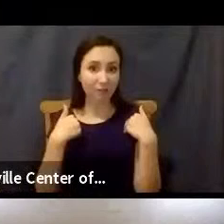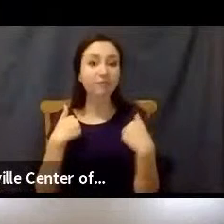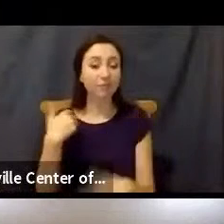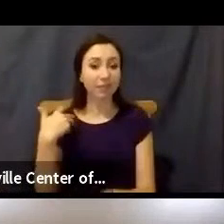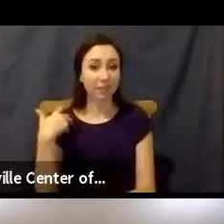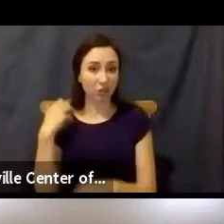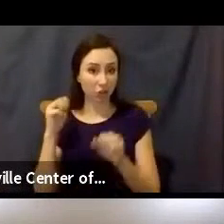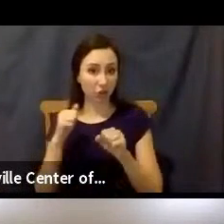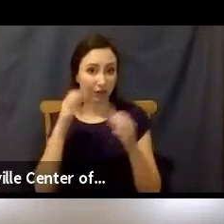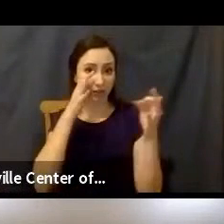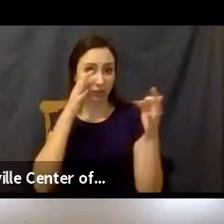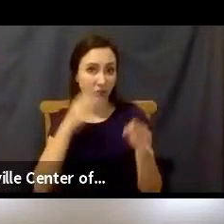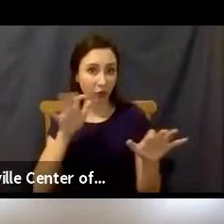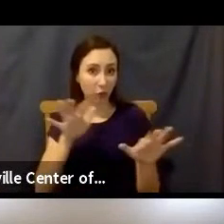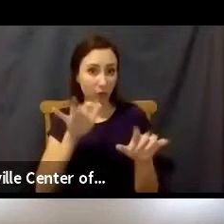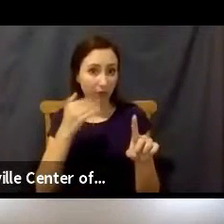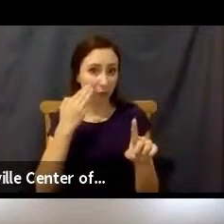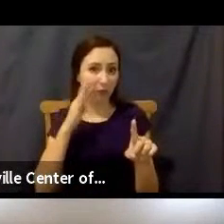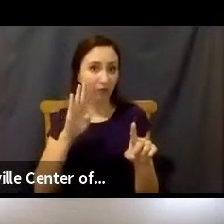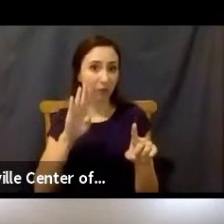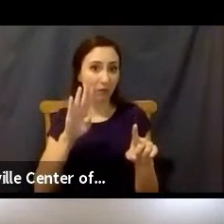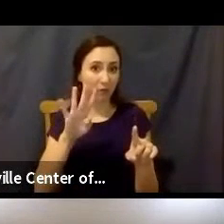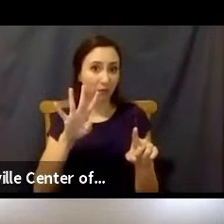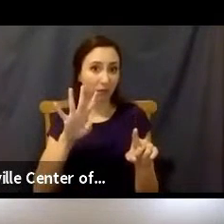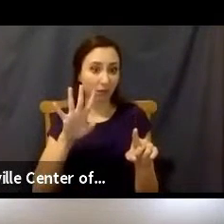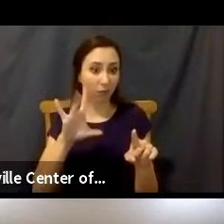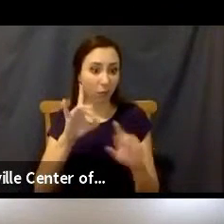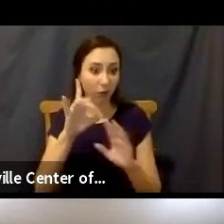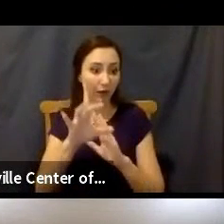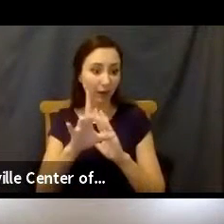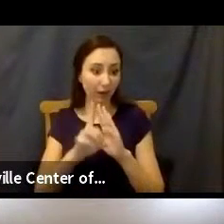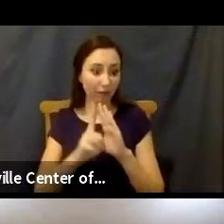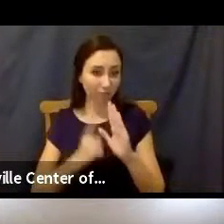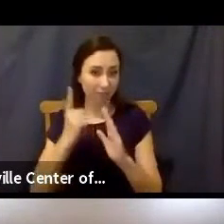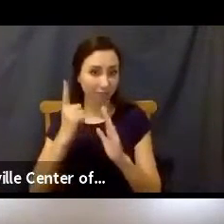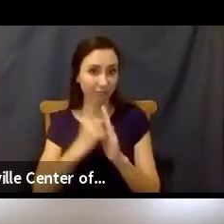48-hour notice. So that's an option.